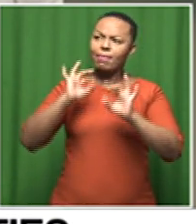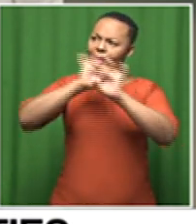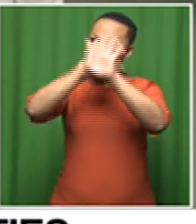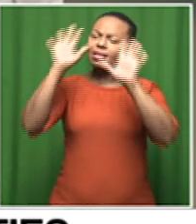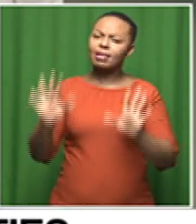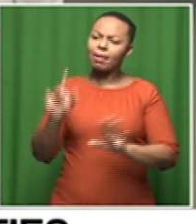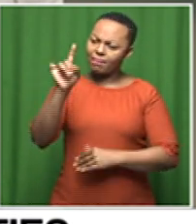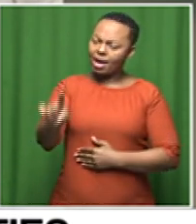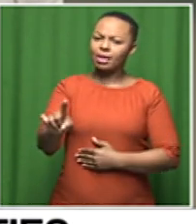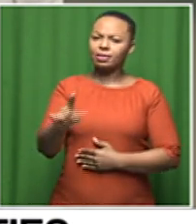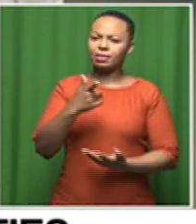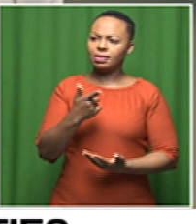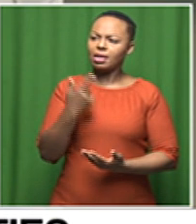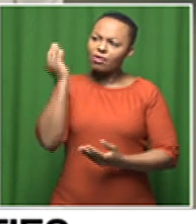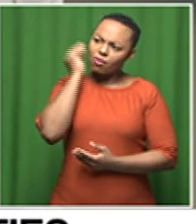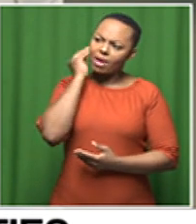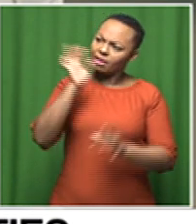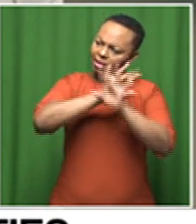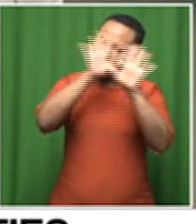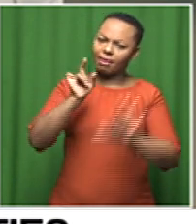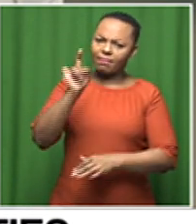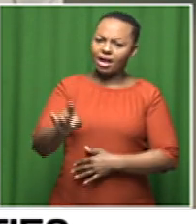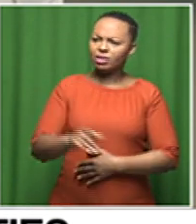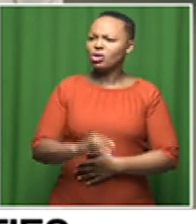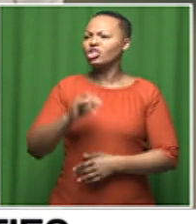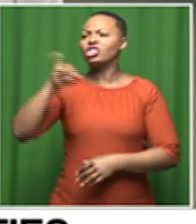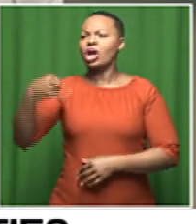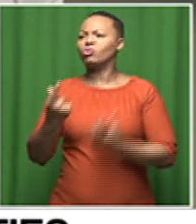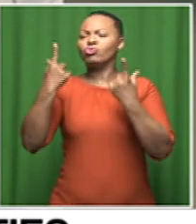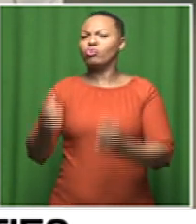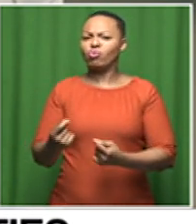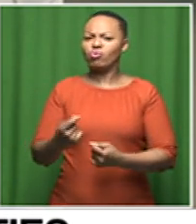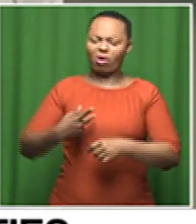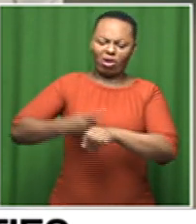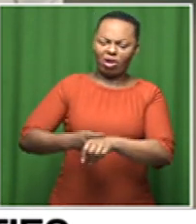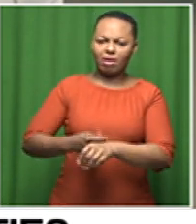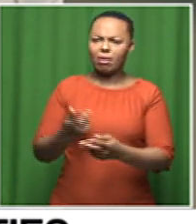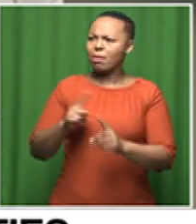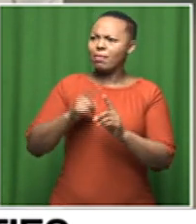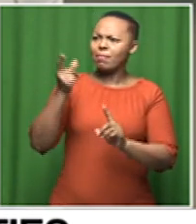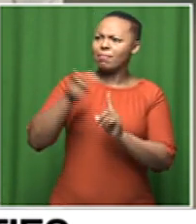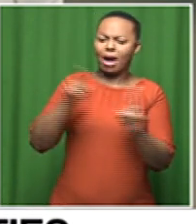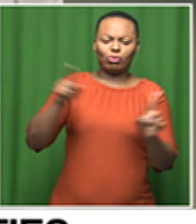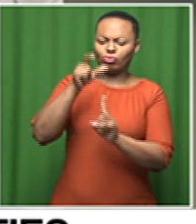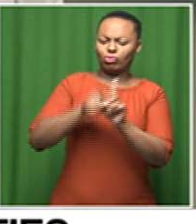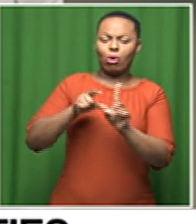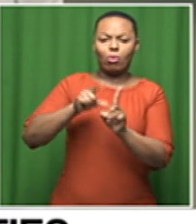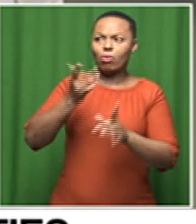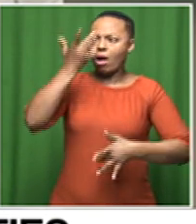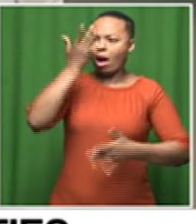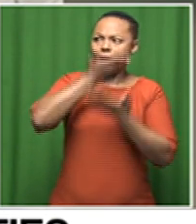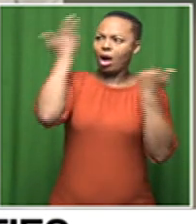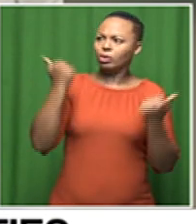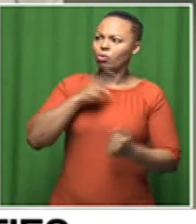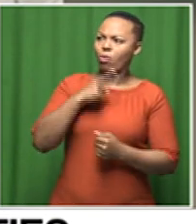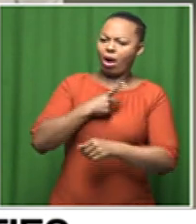this because X, Y, and Z. Don't just, we need to do this. And the patient has no clue, why are you doing this? How will this help me? And so